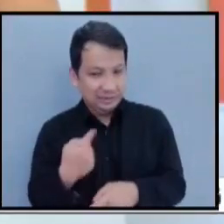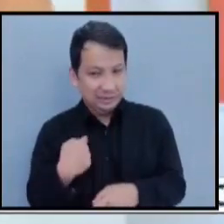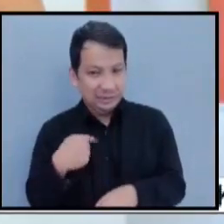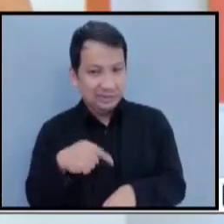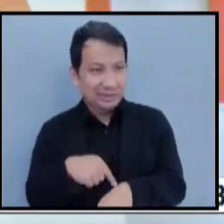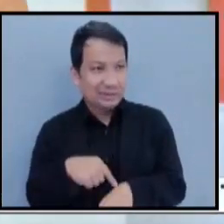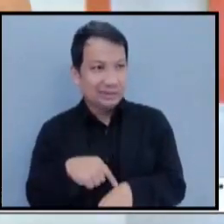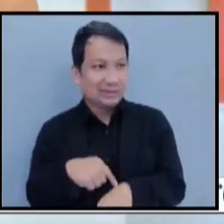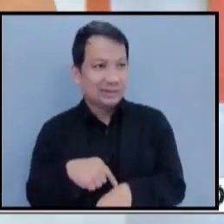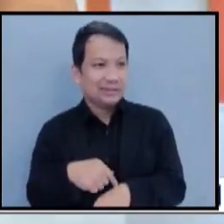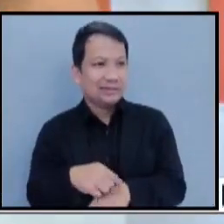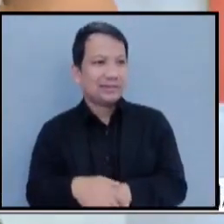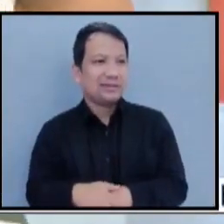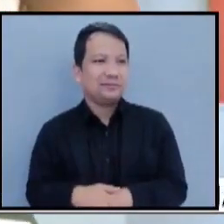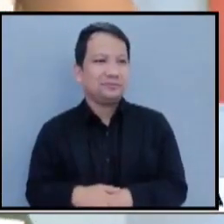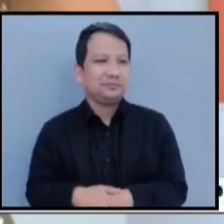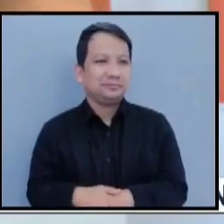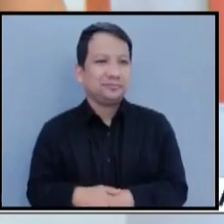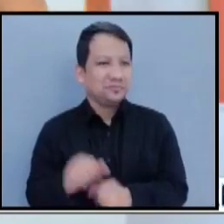can. Can love me better.